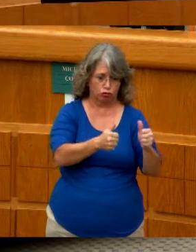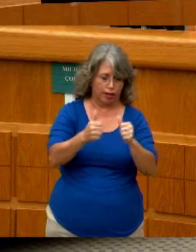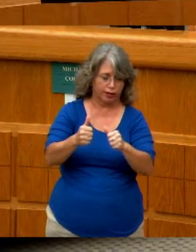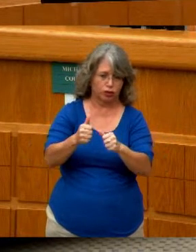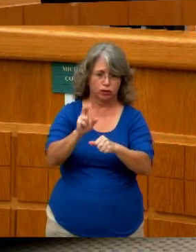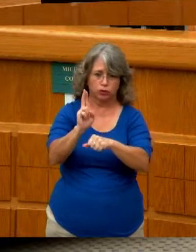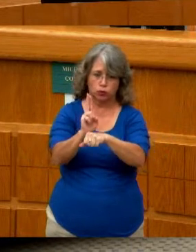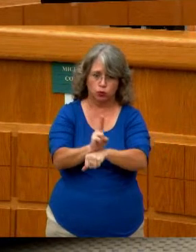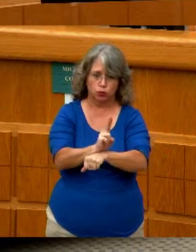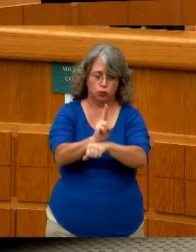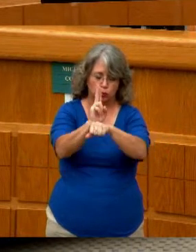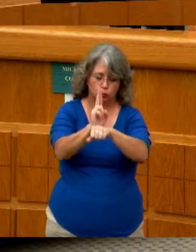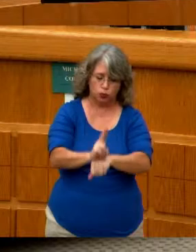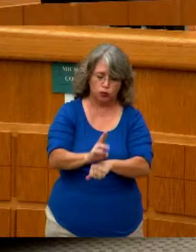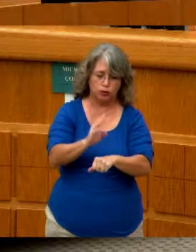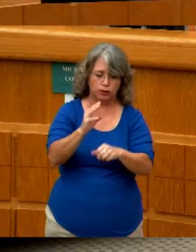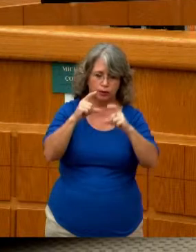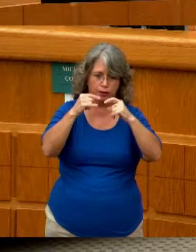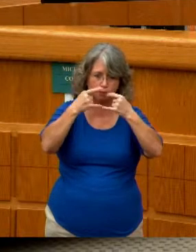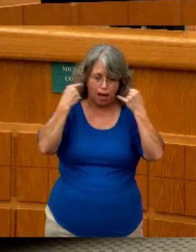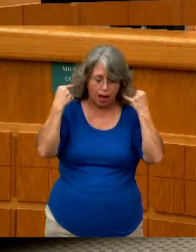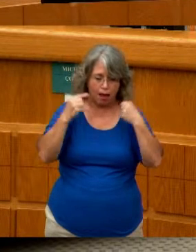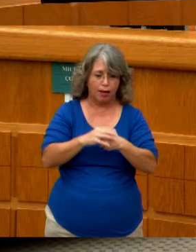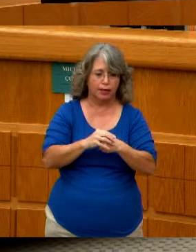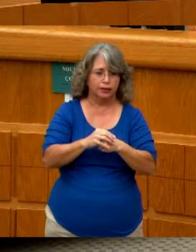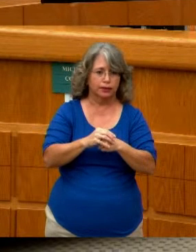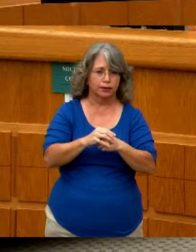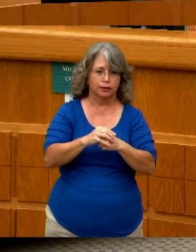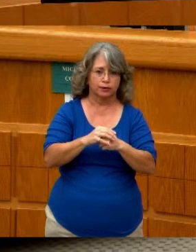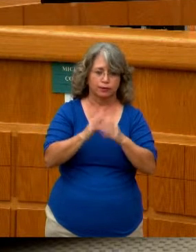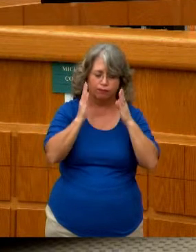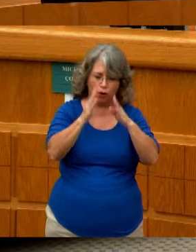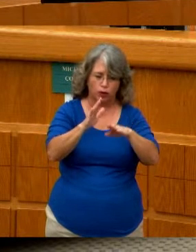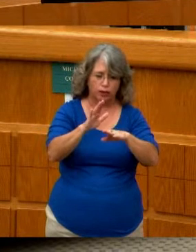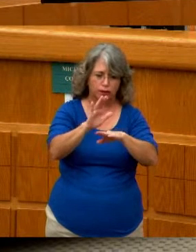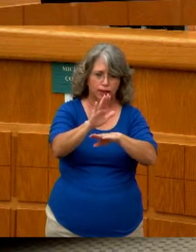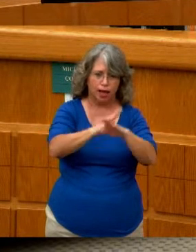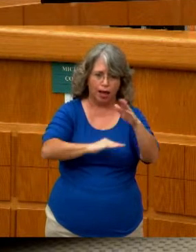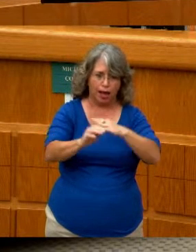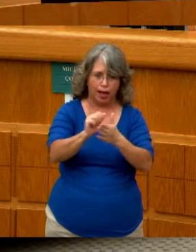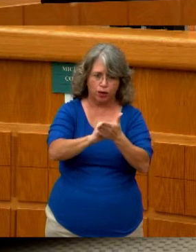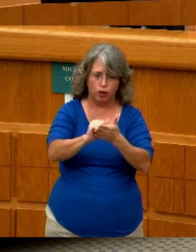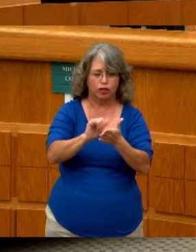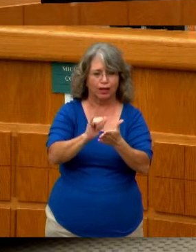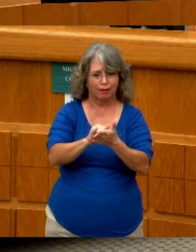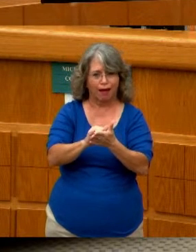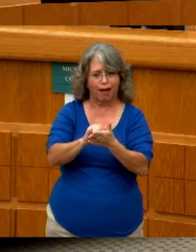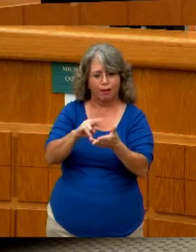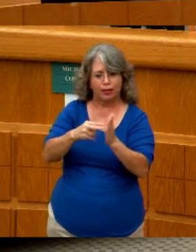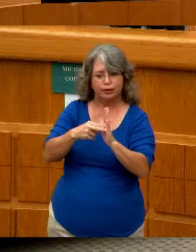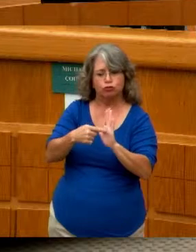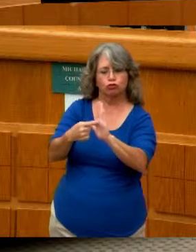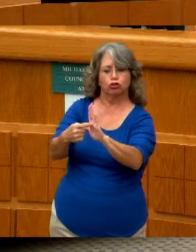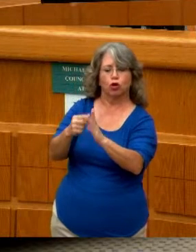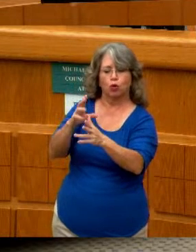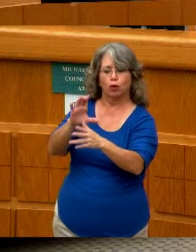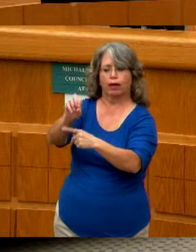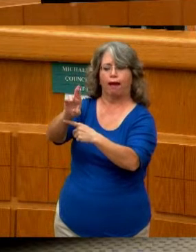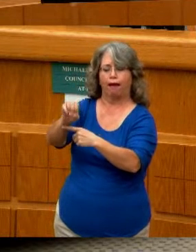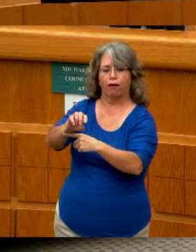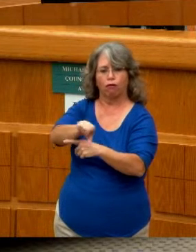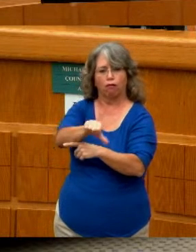public health strategies by wearing their mask, diligently hand washing, and consideration to the rest of the